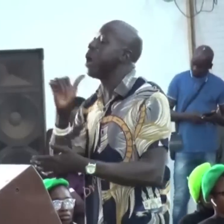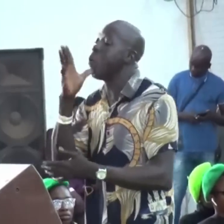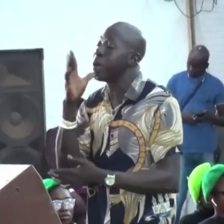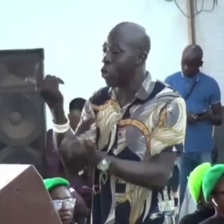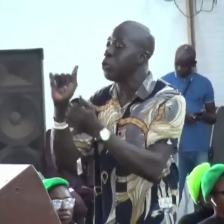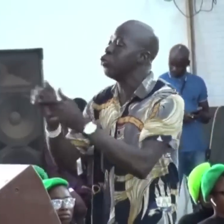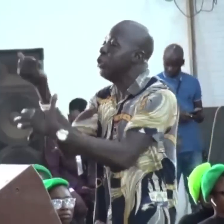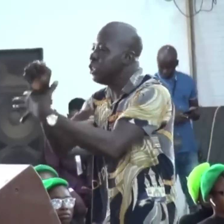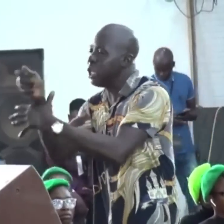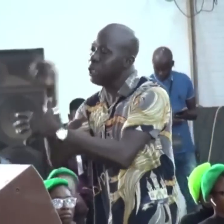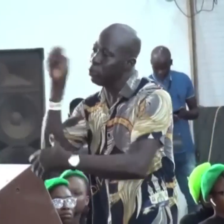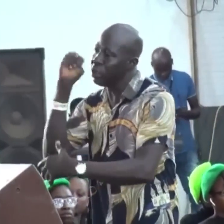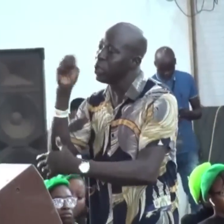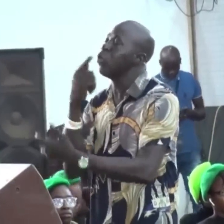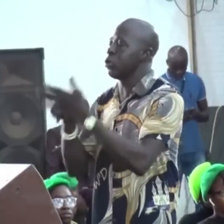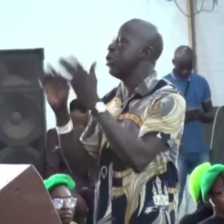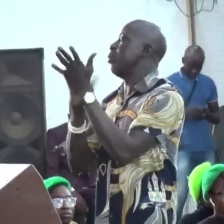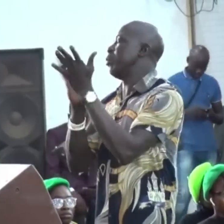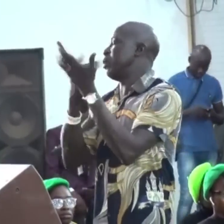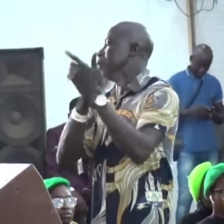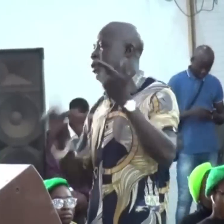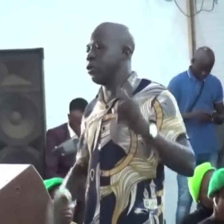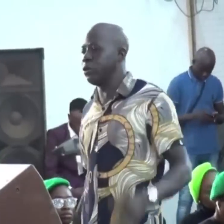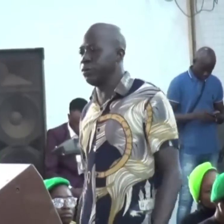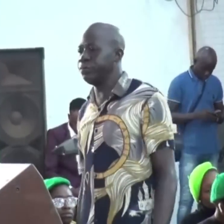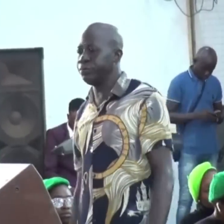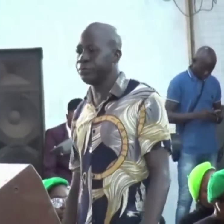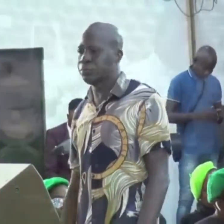to the goodness of God. Praise the Lord. Hallelujah.